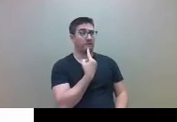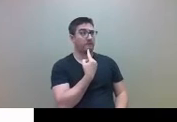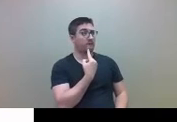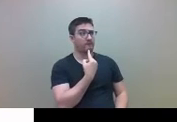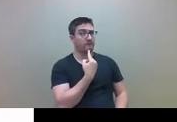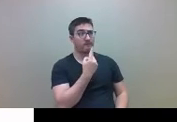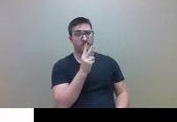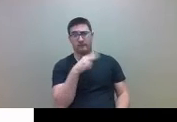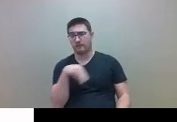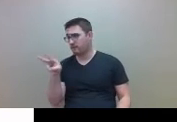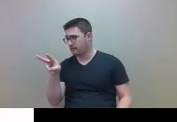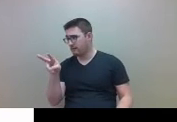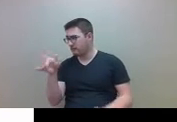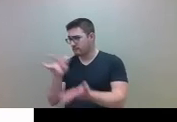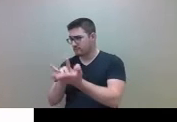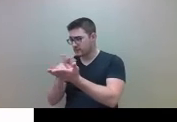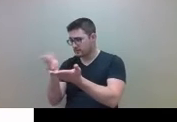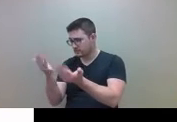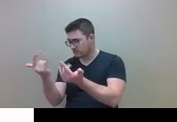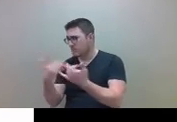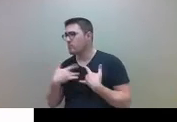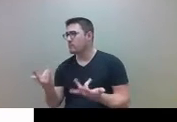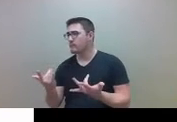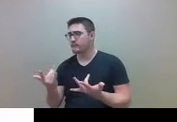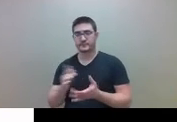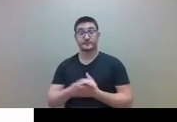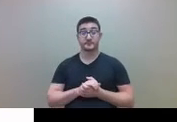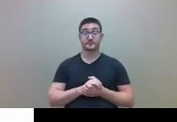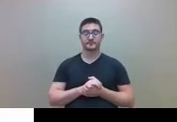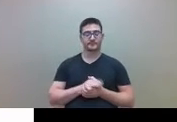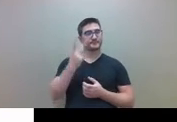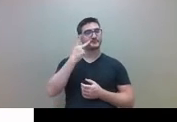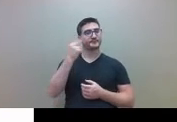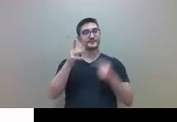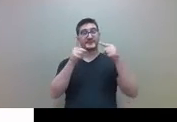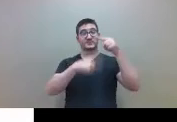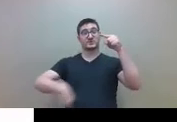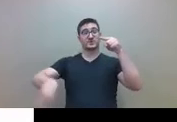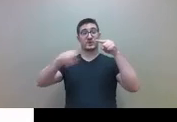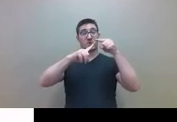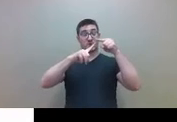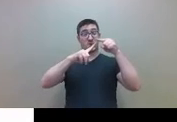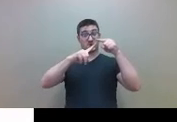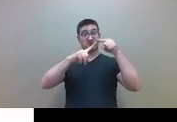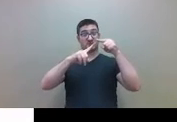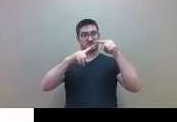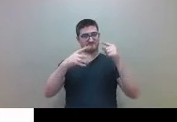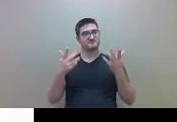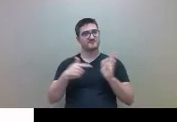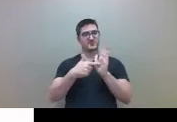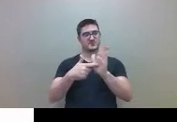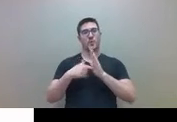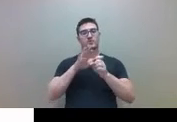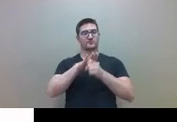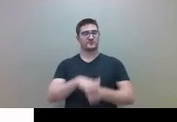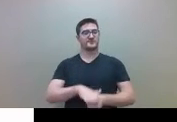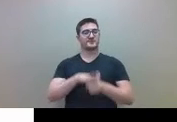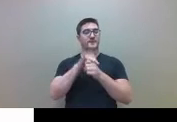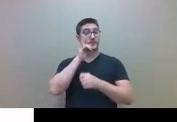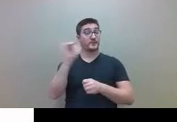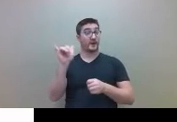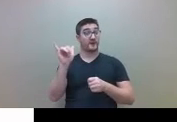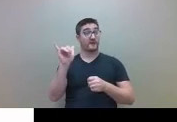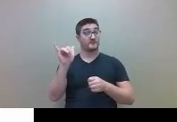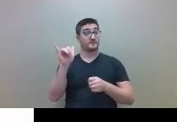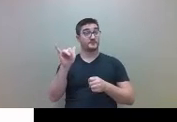taking. So here's the signs of stress, okay? It manifests in our body as